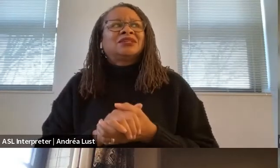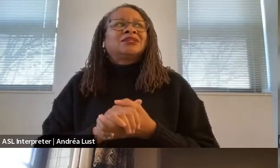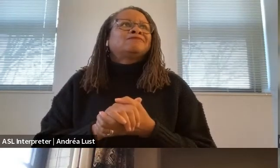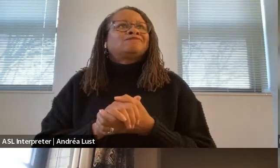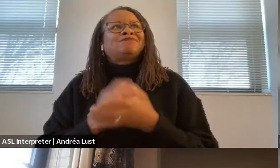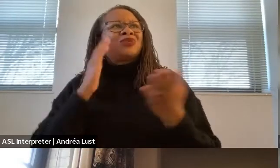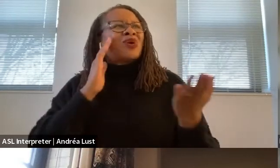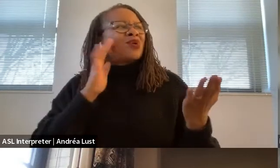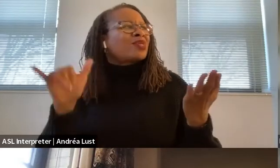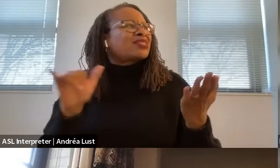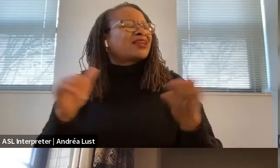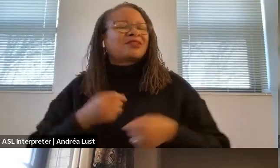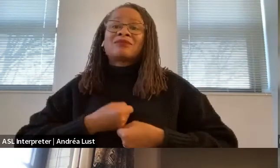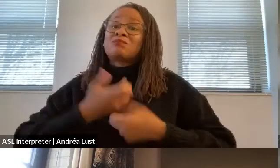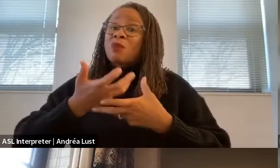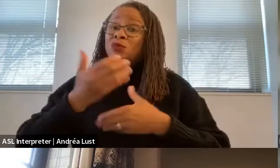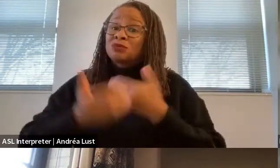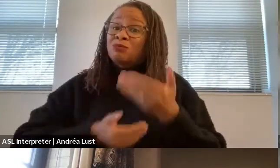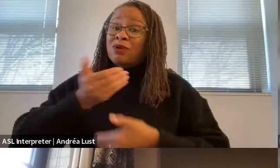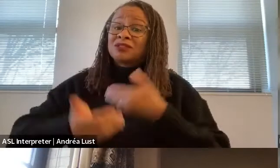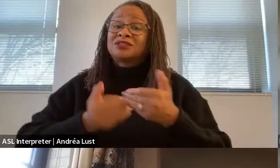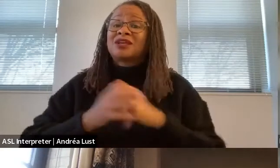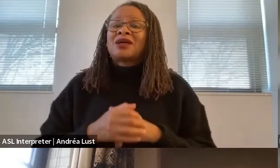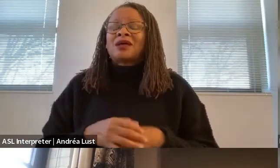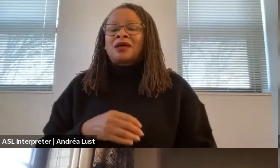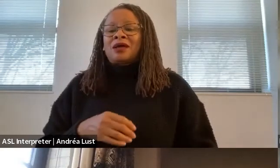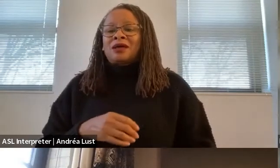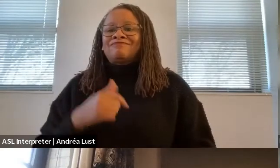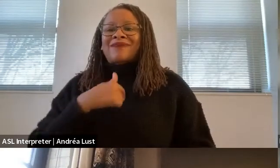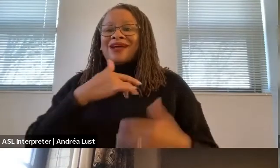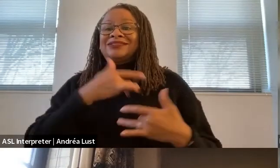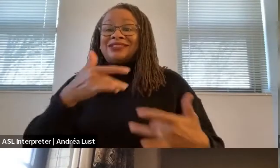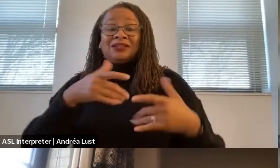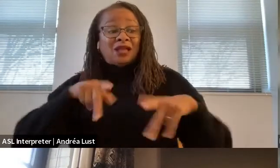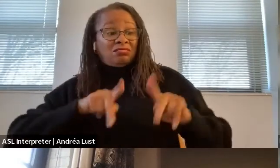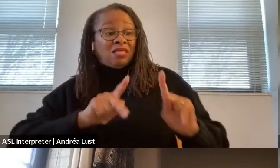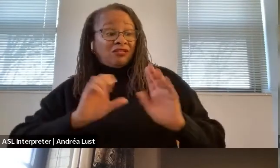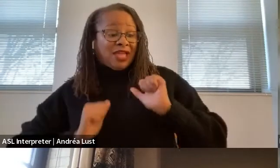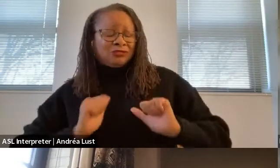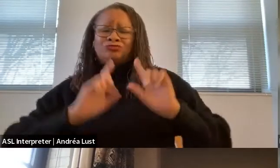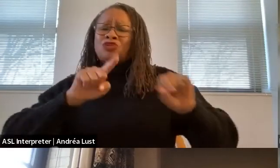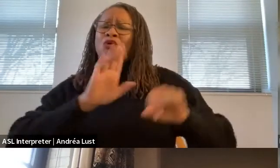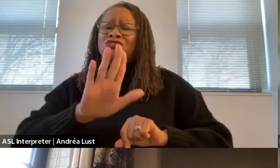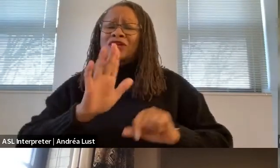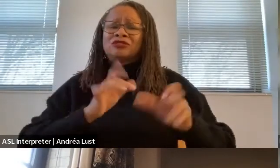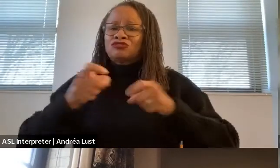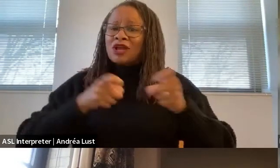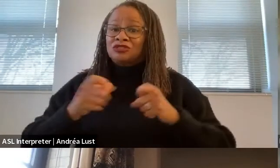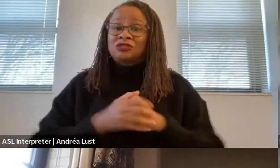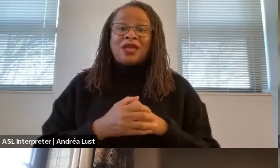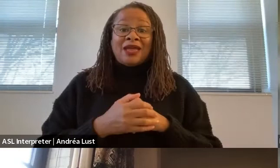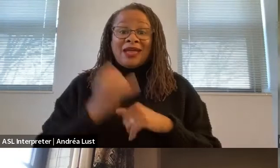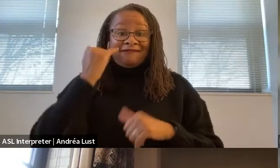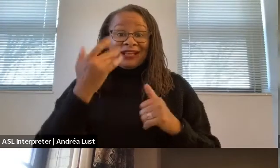like the emotion, the process, and I tend to let the actor go his direction or her direction. And if I see I need